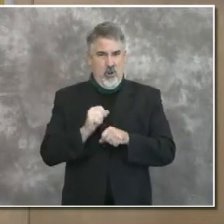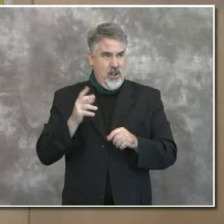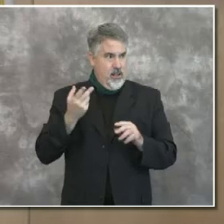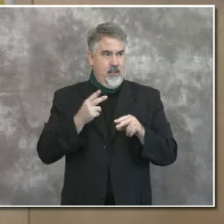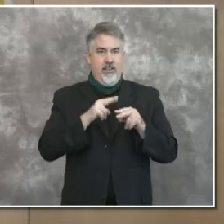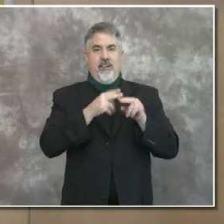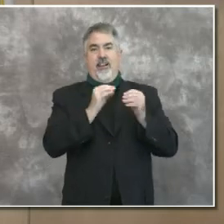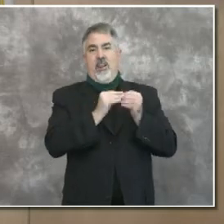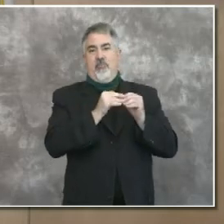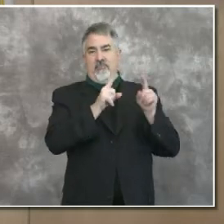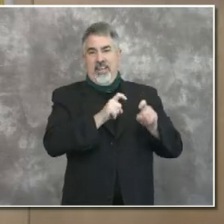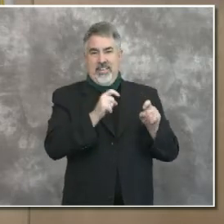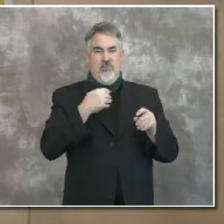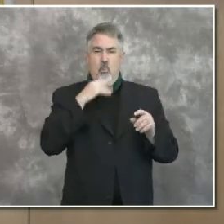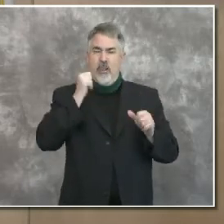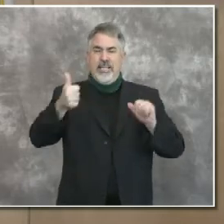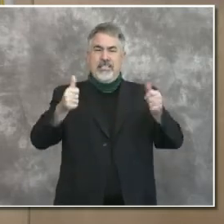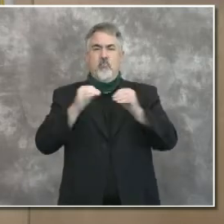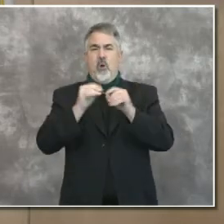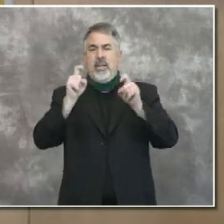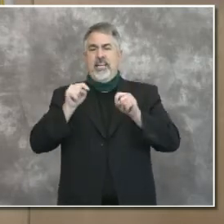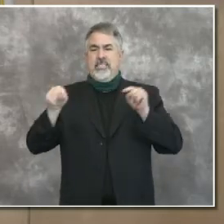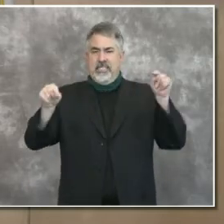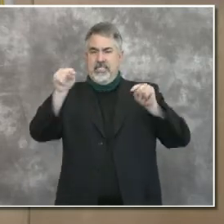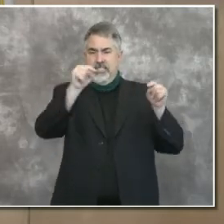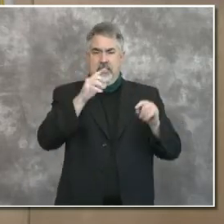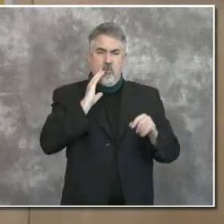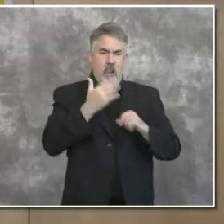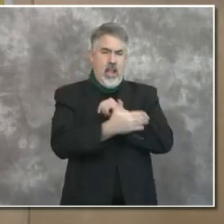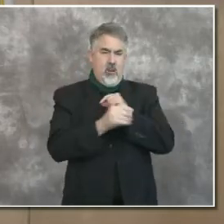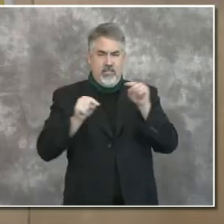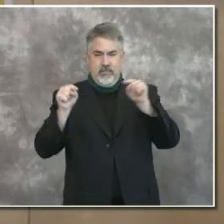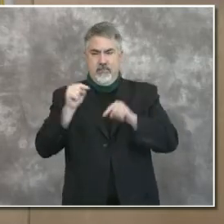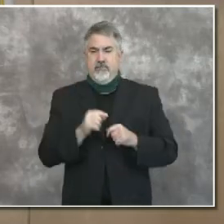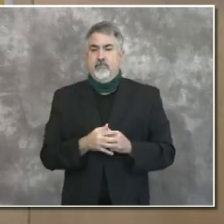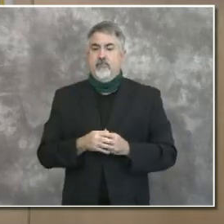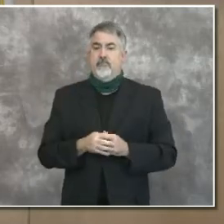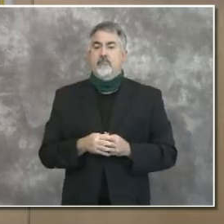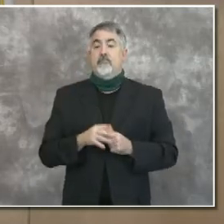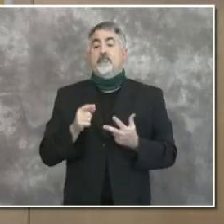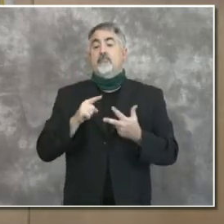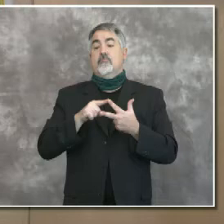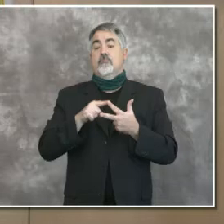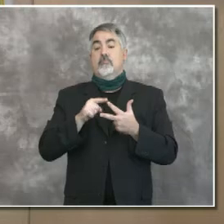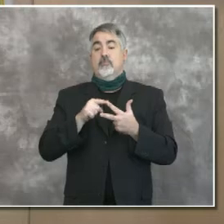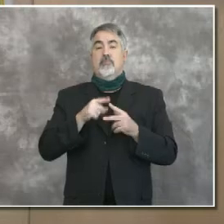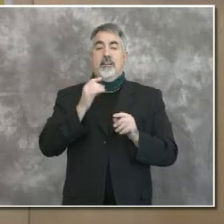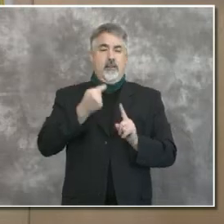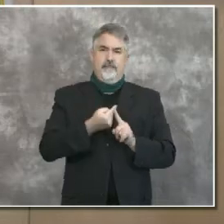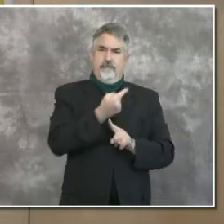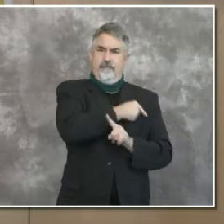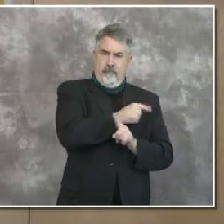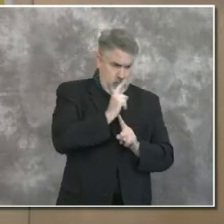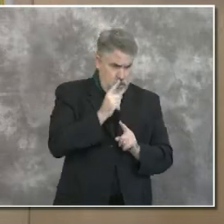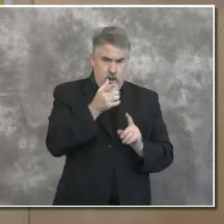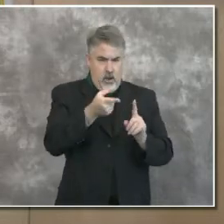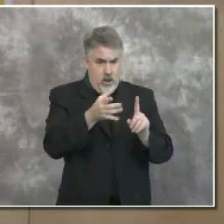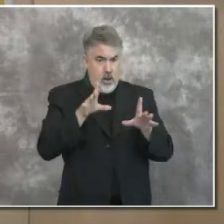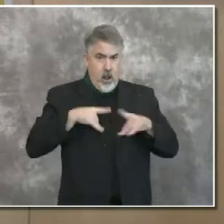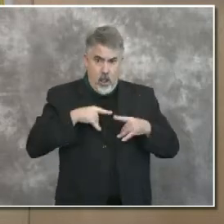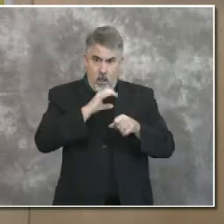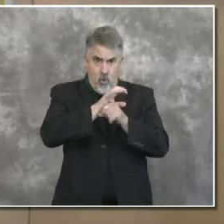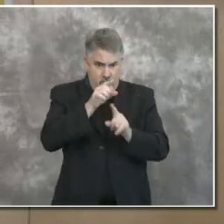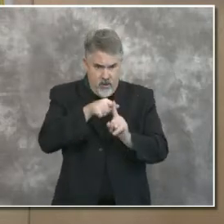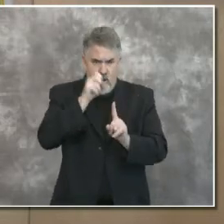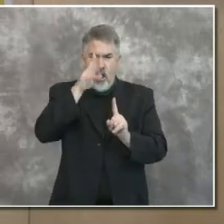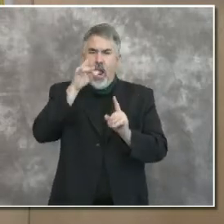drive-up locations throughout the county. Now for tracing, we continue to expand our team of contact tracers.